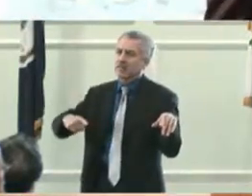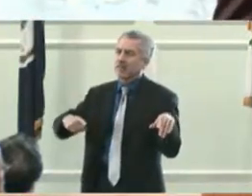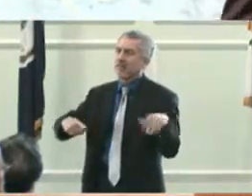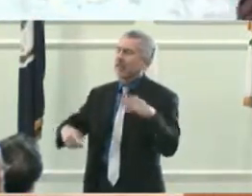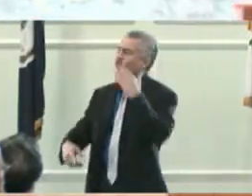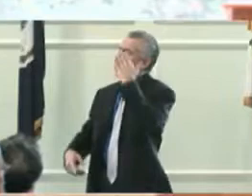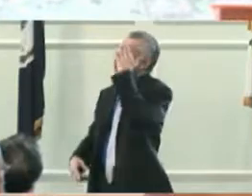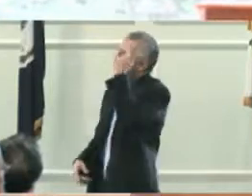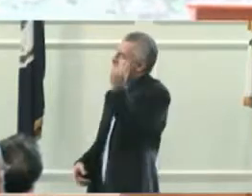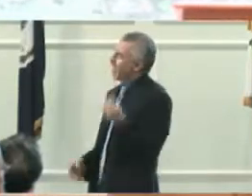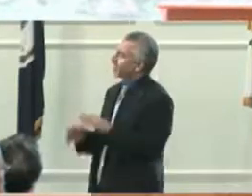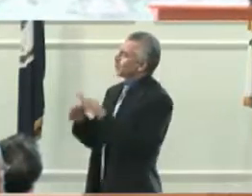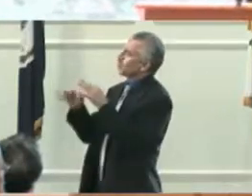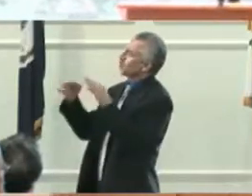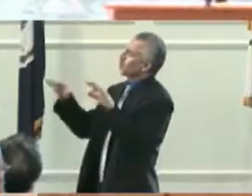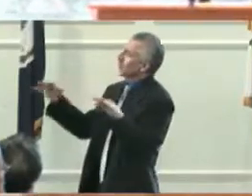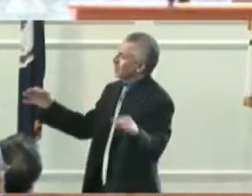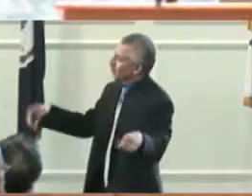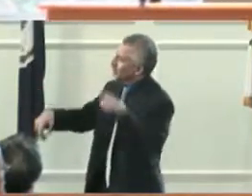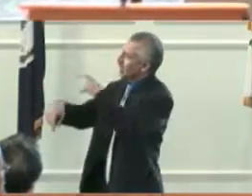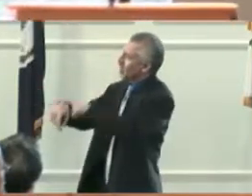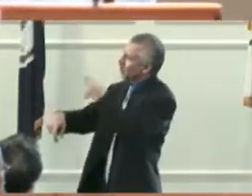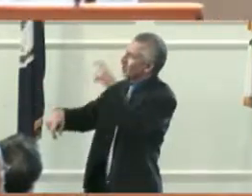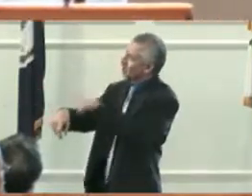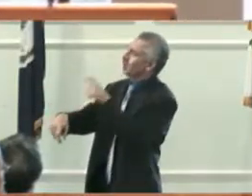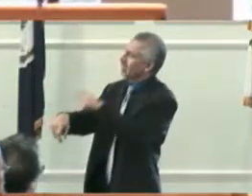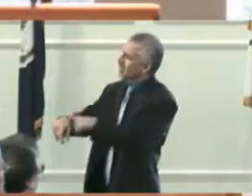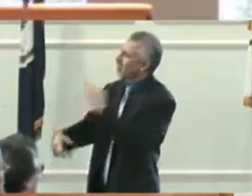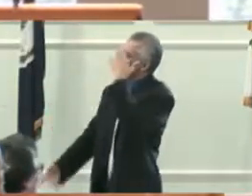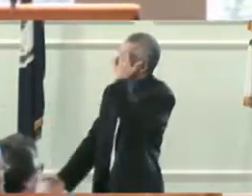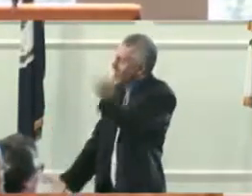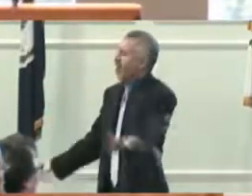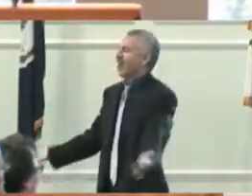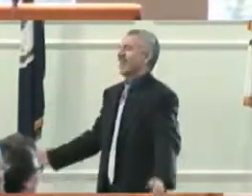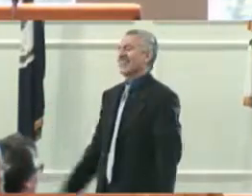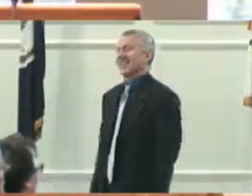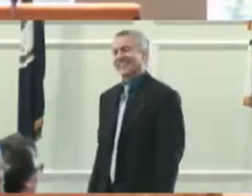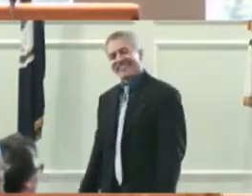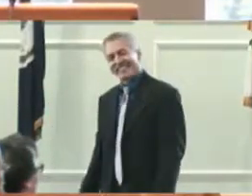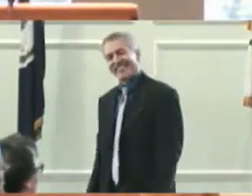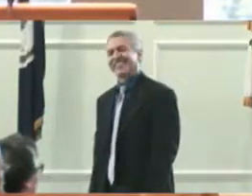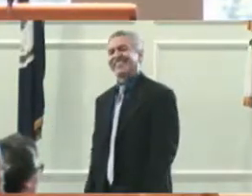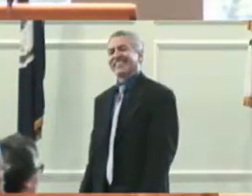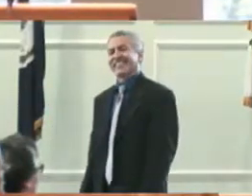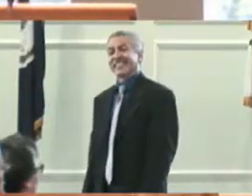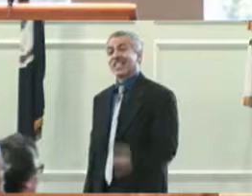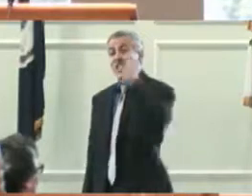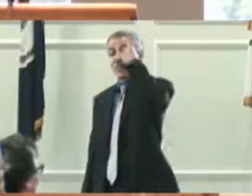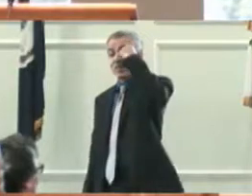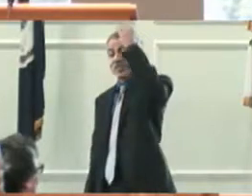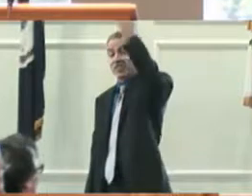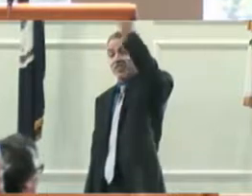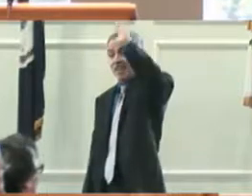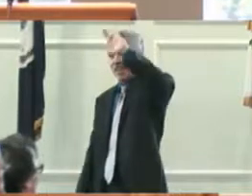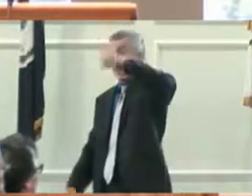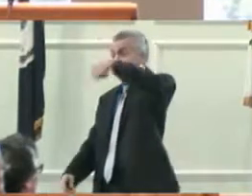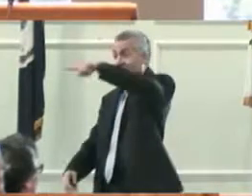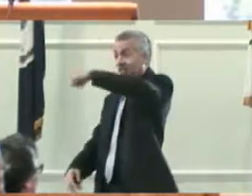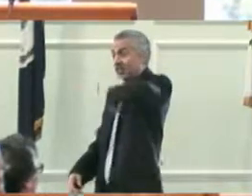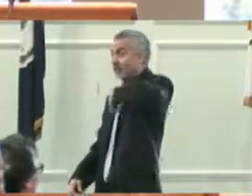in the Bible? Because God wants us to understand these things. And so there is one time period mentioned